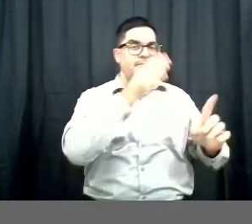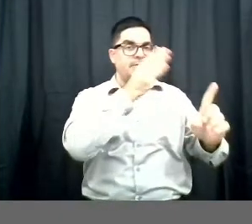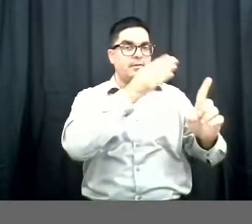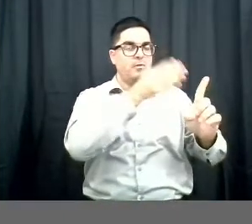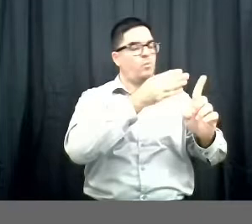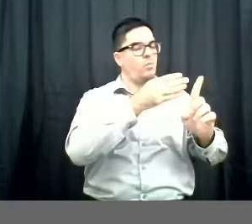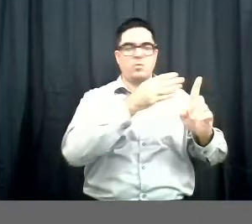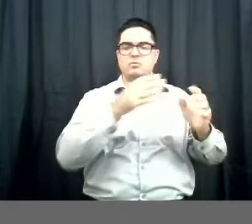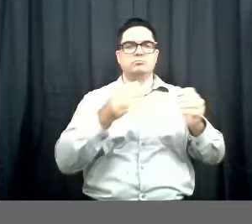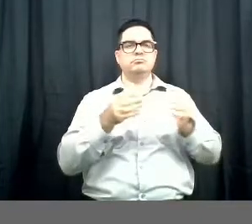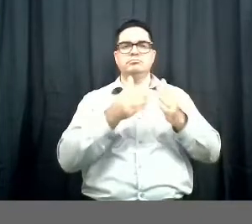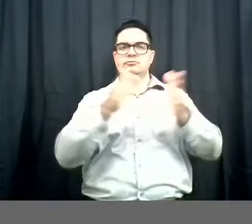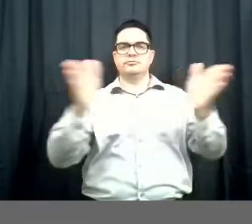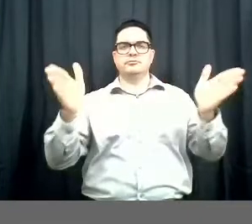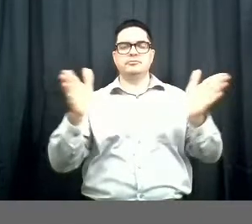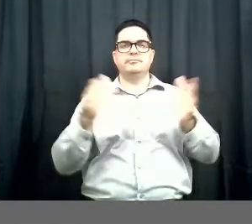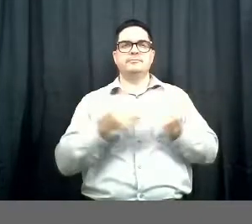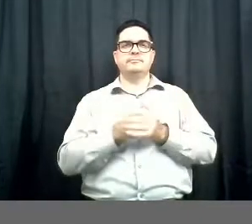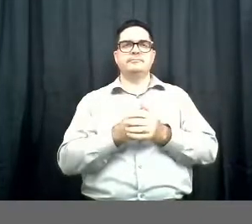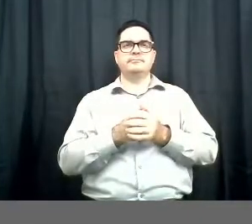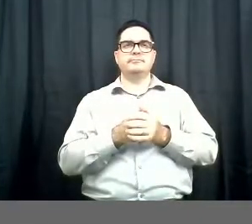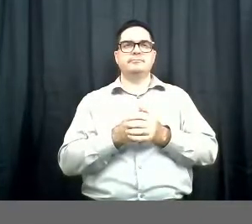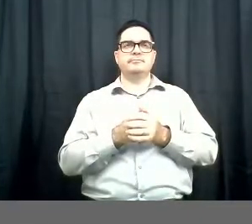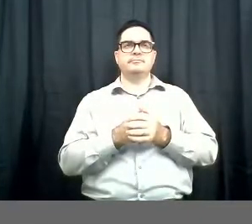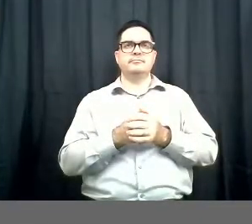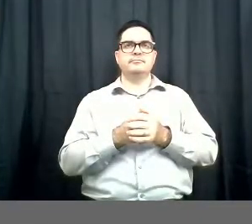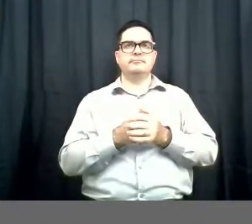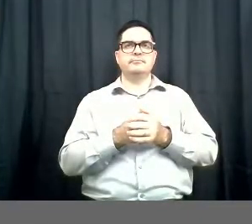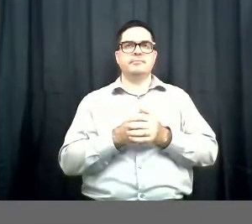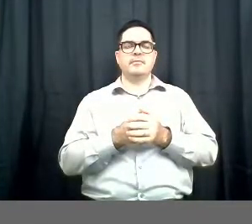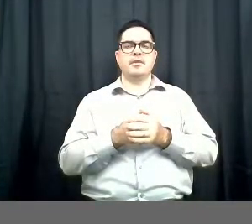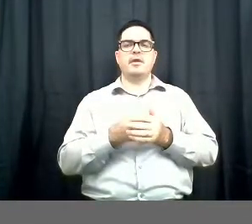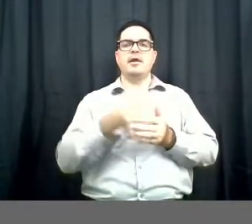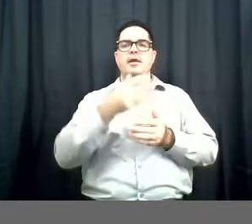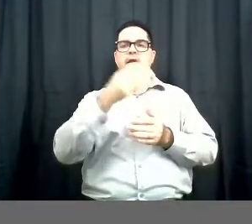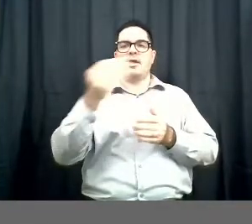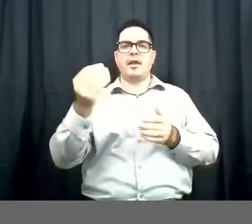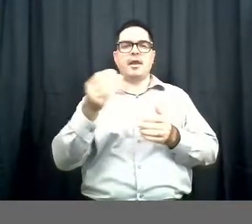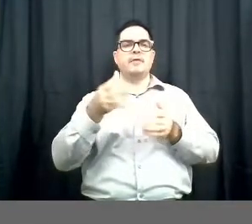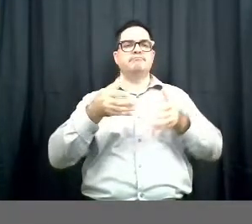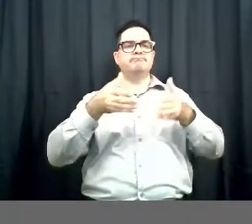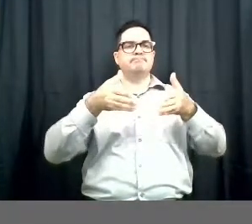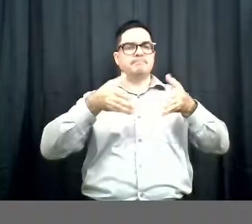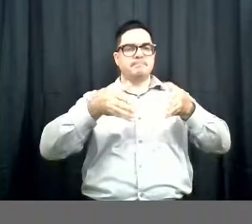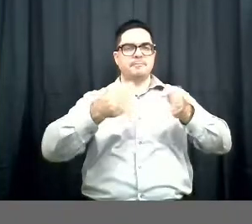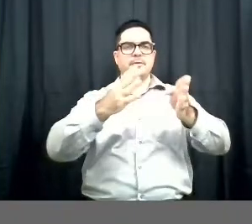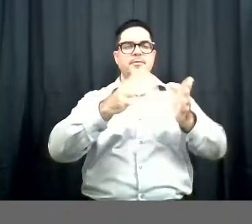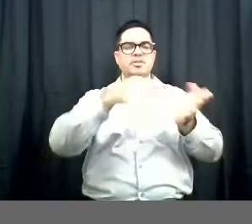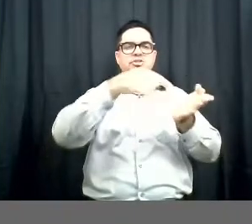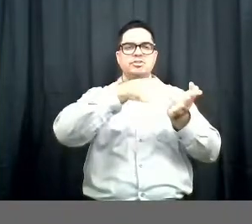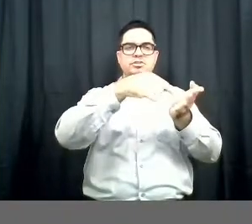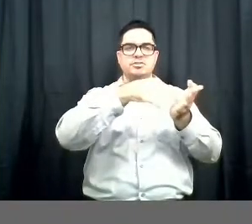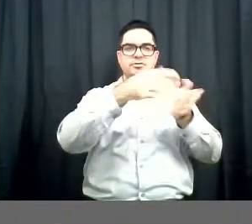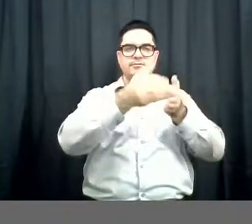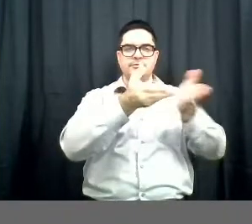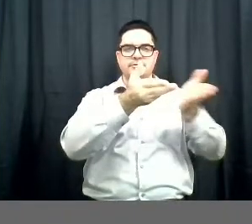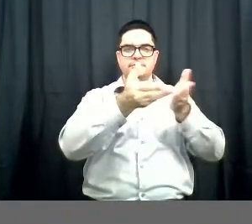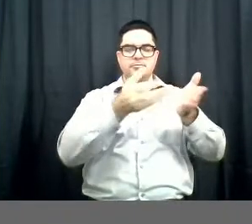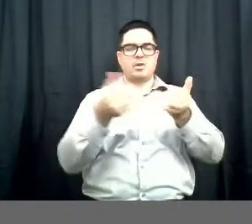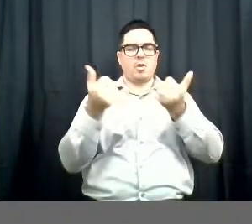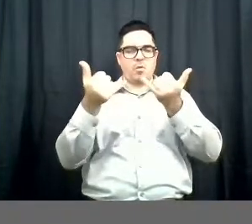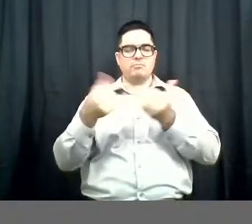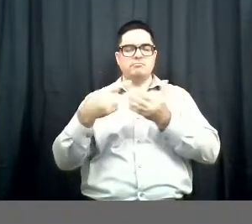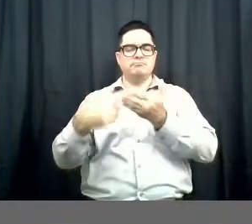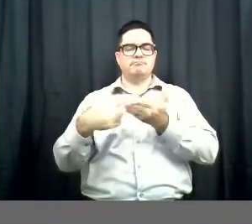annual budgets, and for enabling the debt service that we talked about earlier today. The public